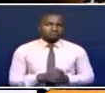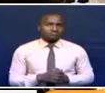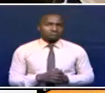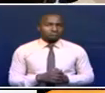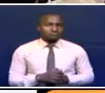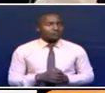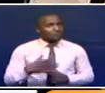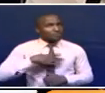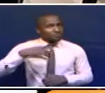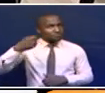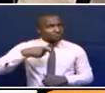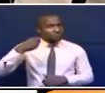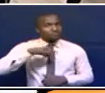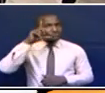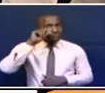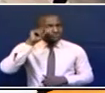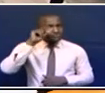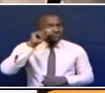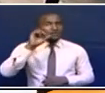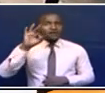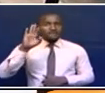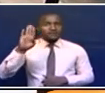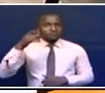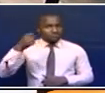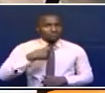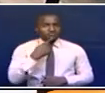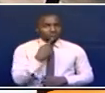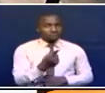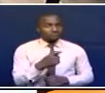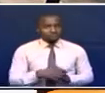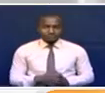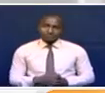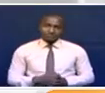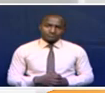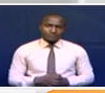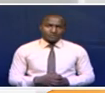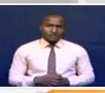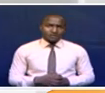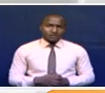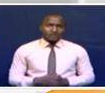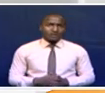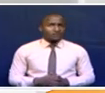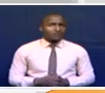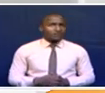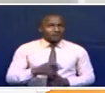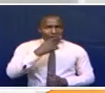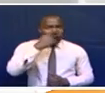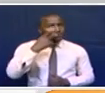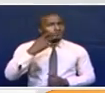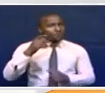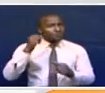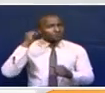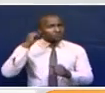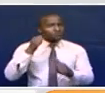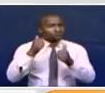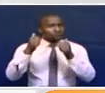have been texting, tweeting, Facebooking all night, okay? Kalonzo is politically mature and this is his time. Someone